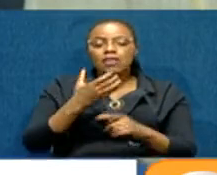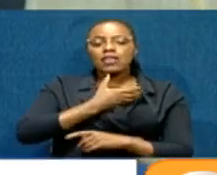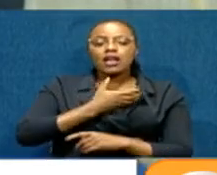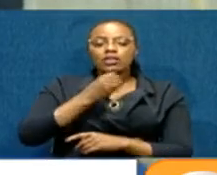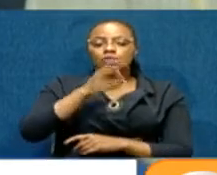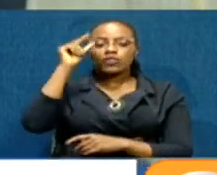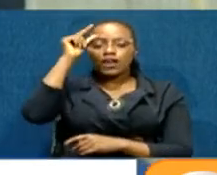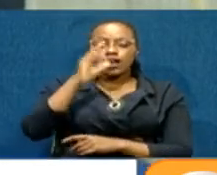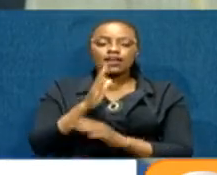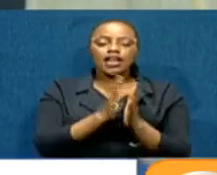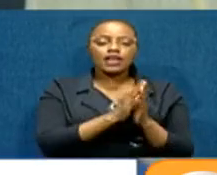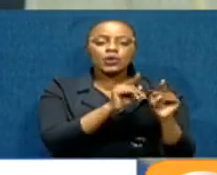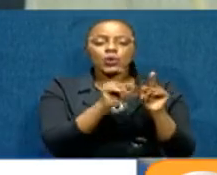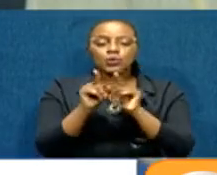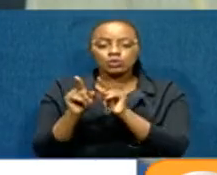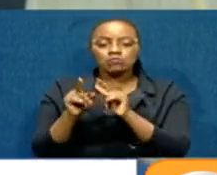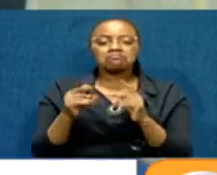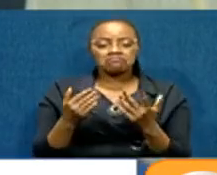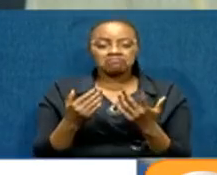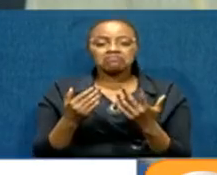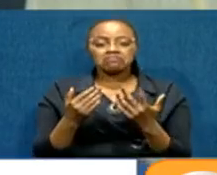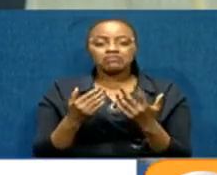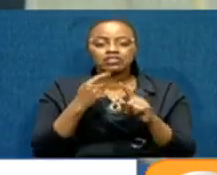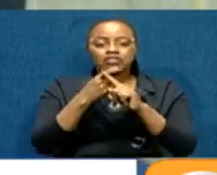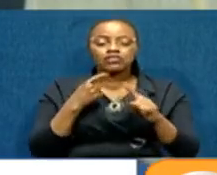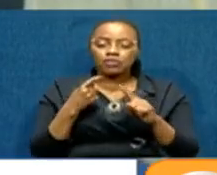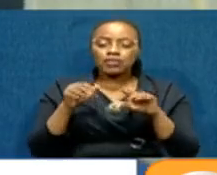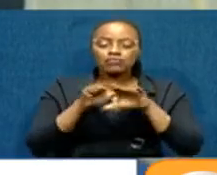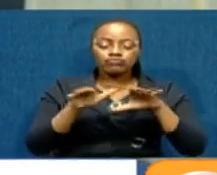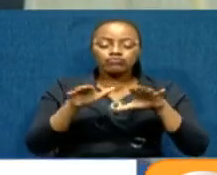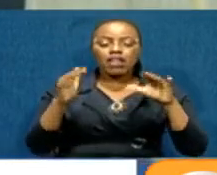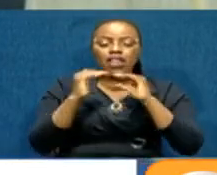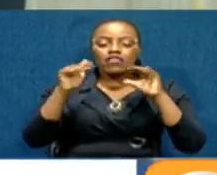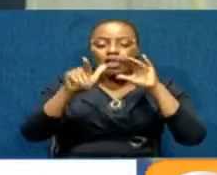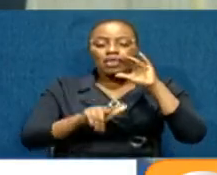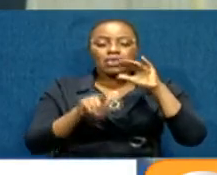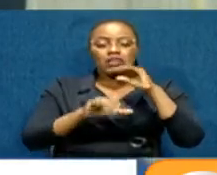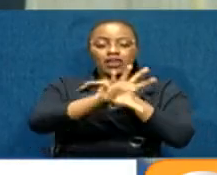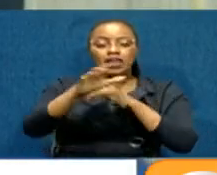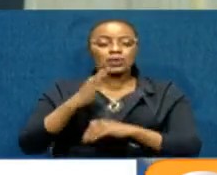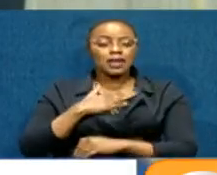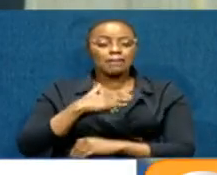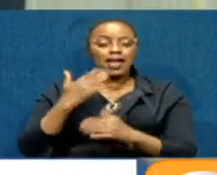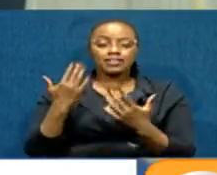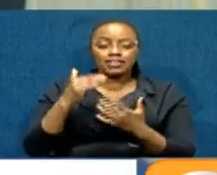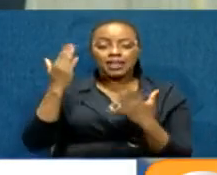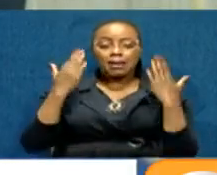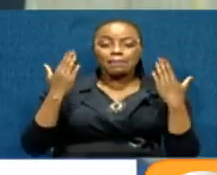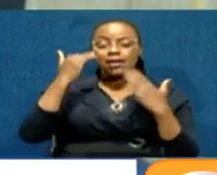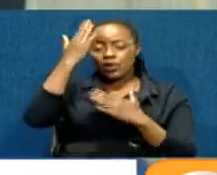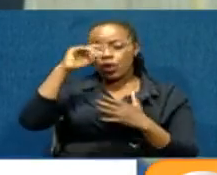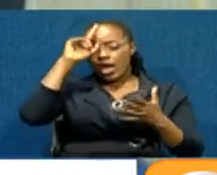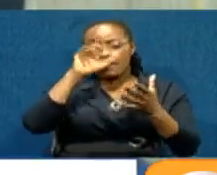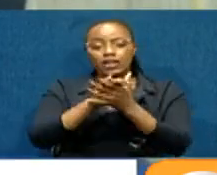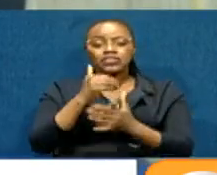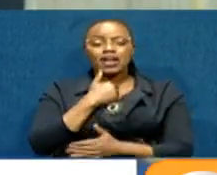council governors and also from the grassroots in my county in Meru, because I